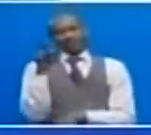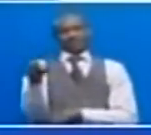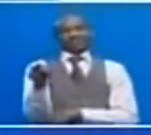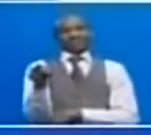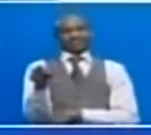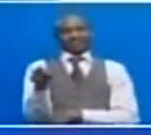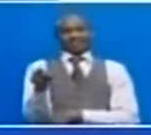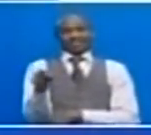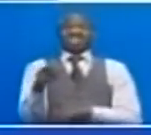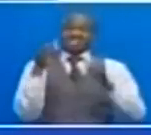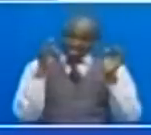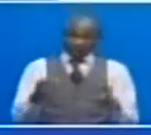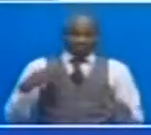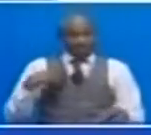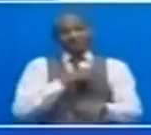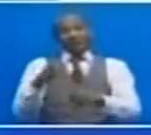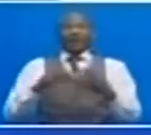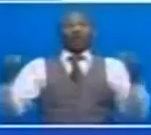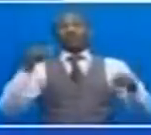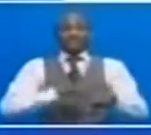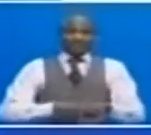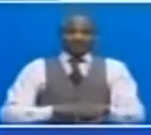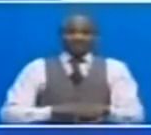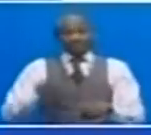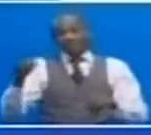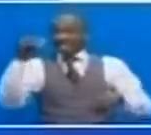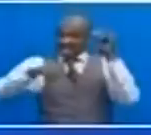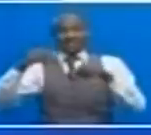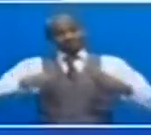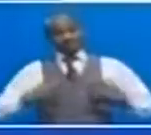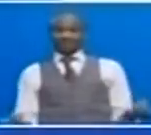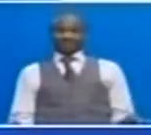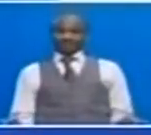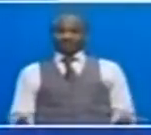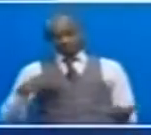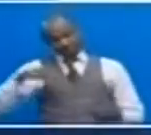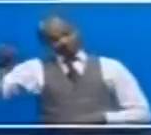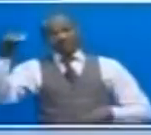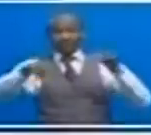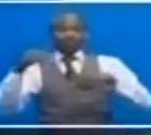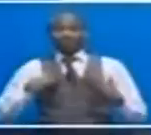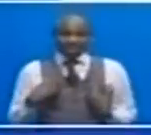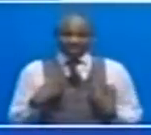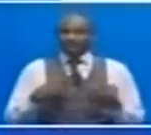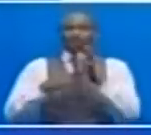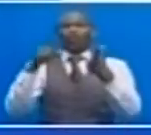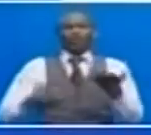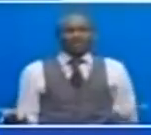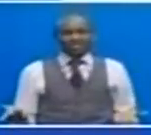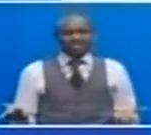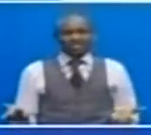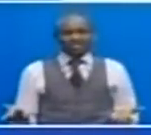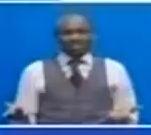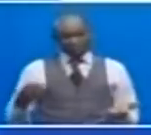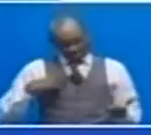debate. But if I'm in power for a long time, being elected by the people, that shows that I am